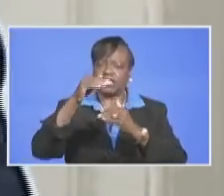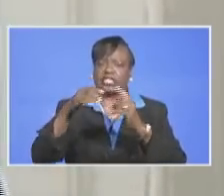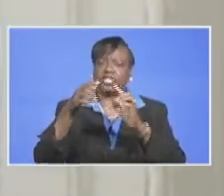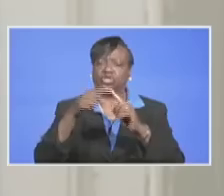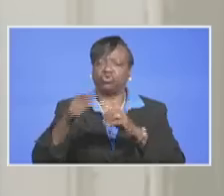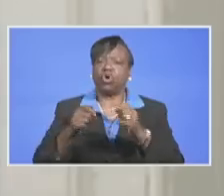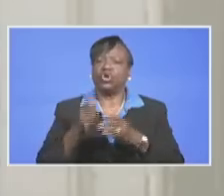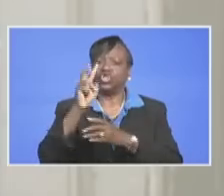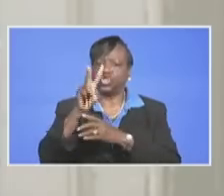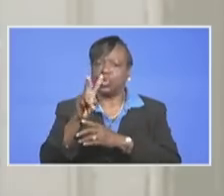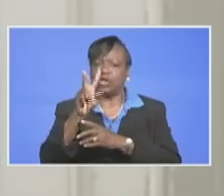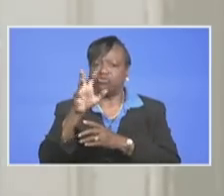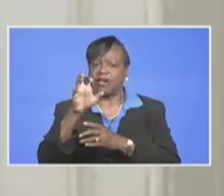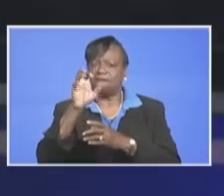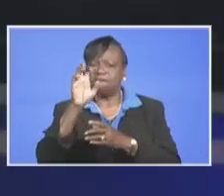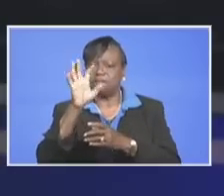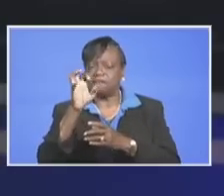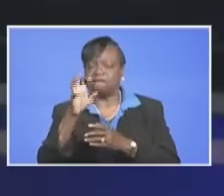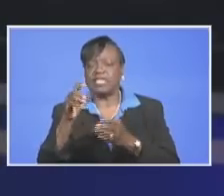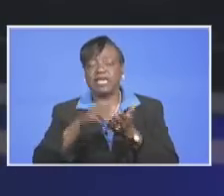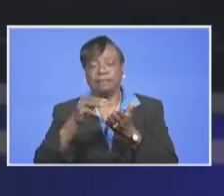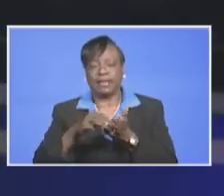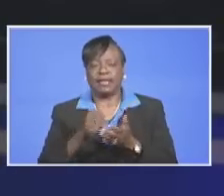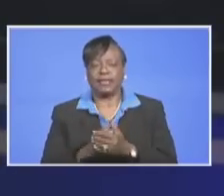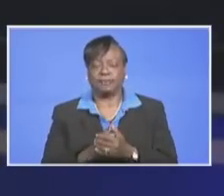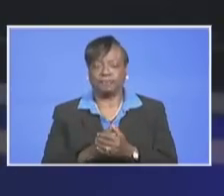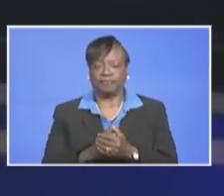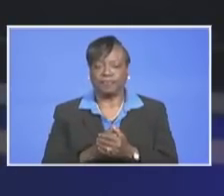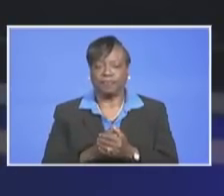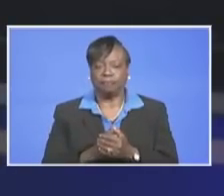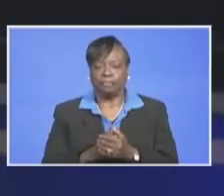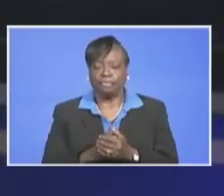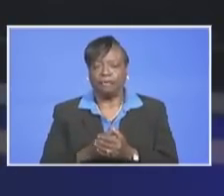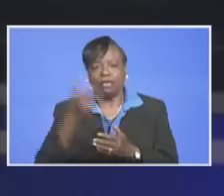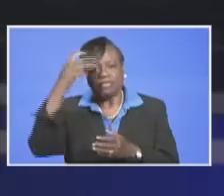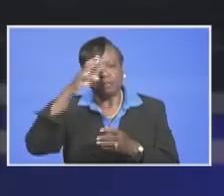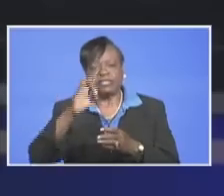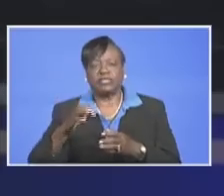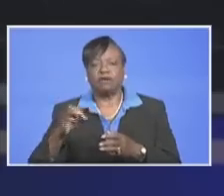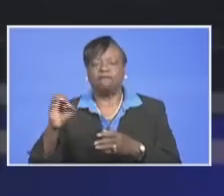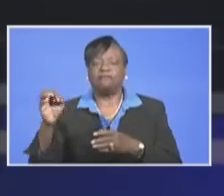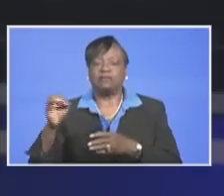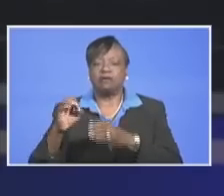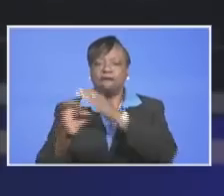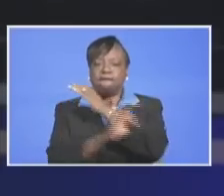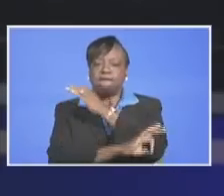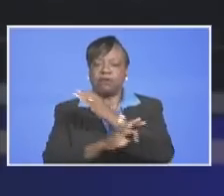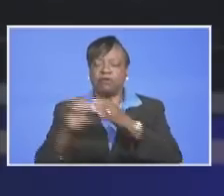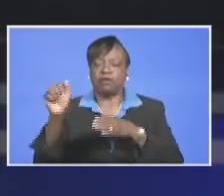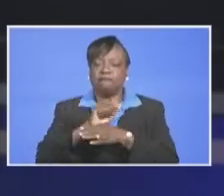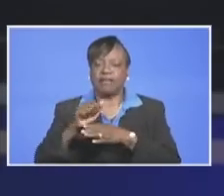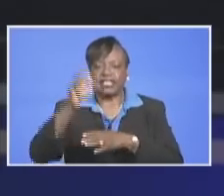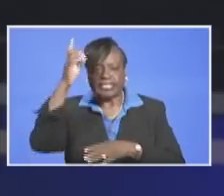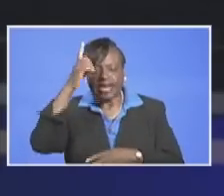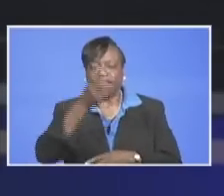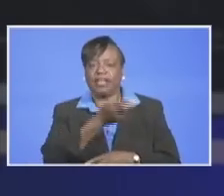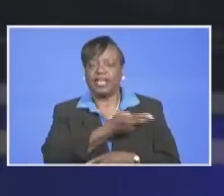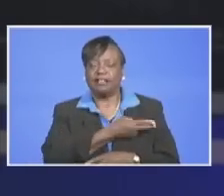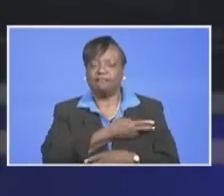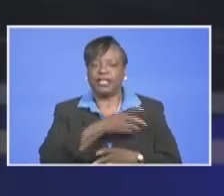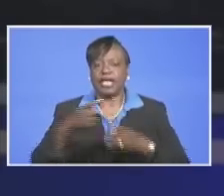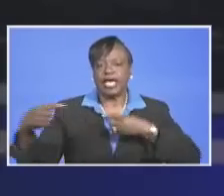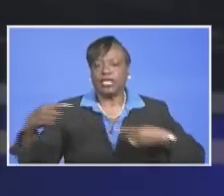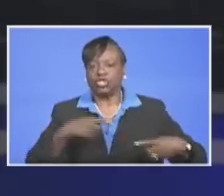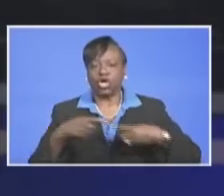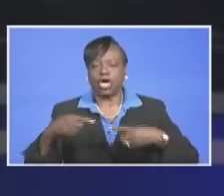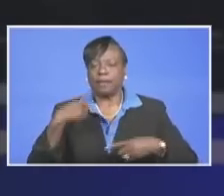to $215 million. Well, still on News from Parliament, the Minister of Foreign Affairs, the Honorable Darren Henfield, in his budget contribution, discussed